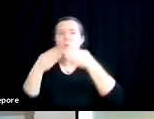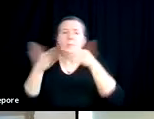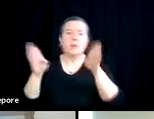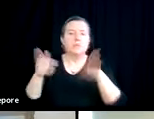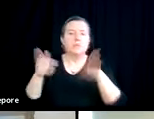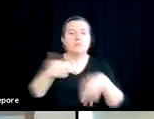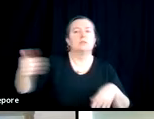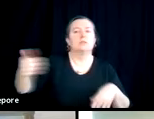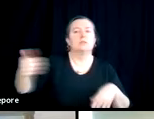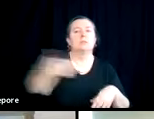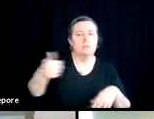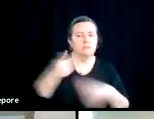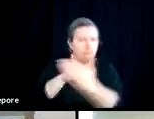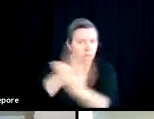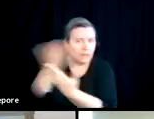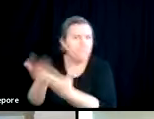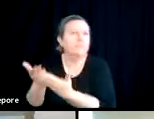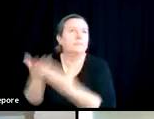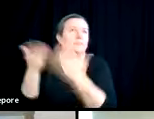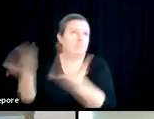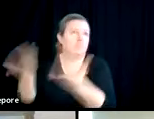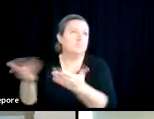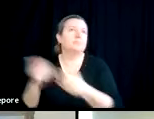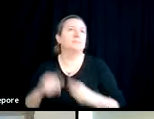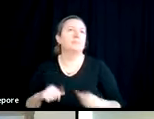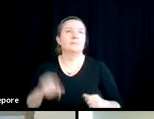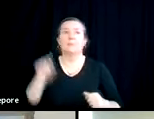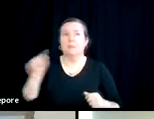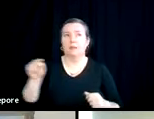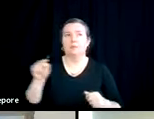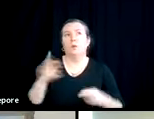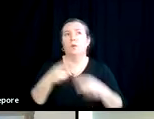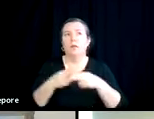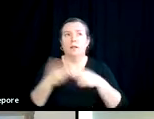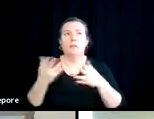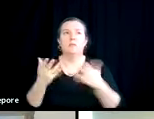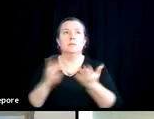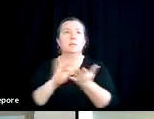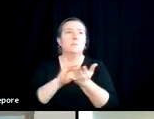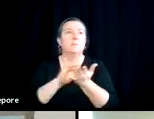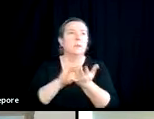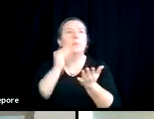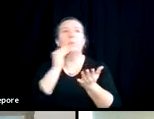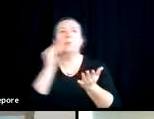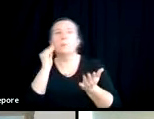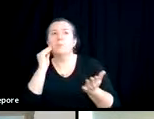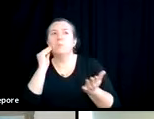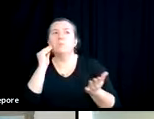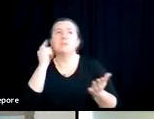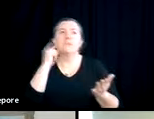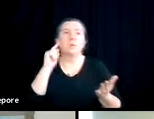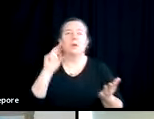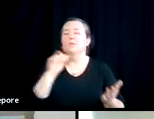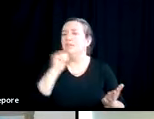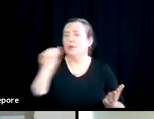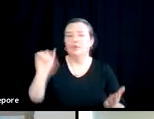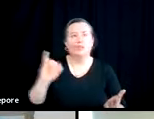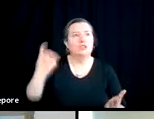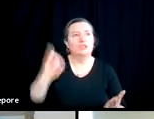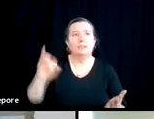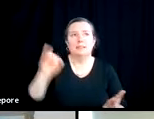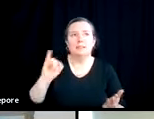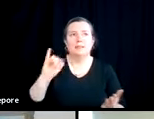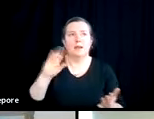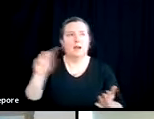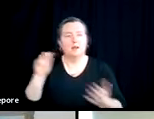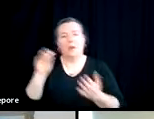trusted medical homes for the uninsured and the undocumented. Currently, more than 30